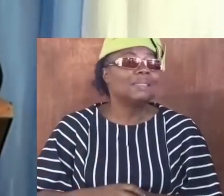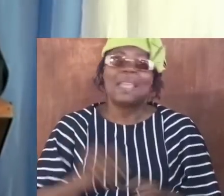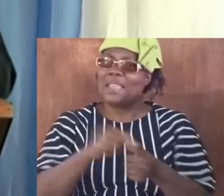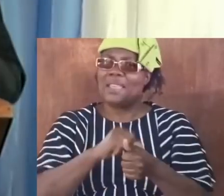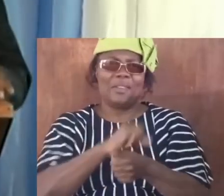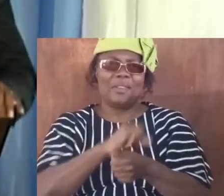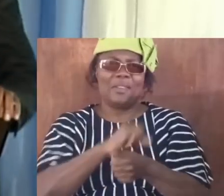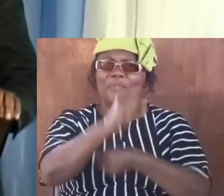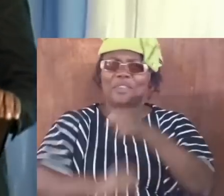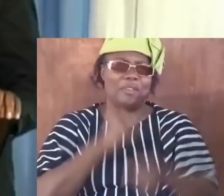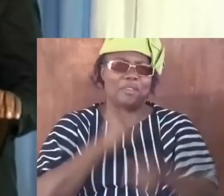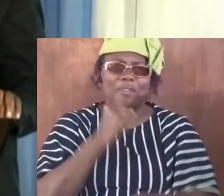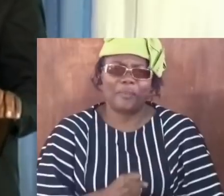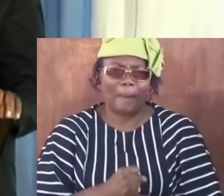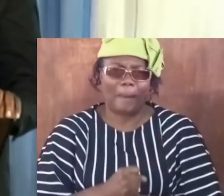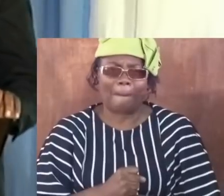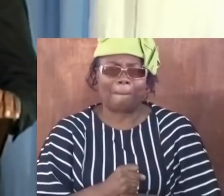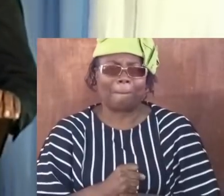A normal year.